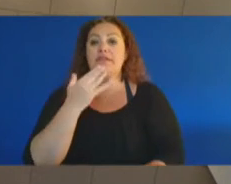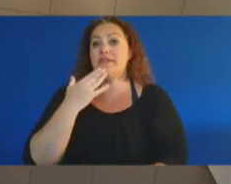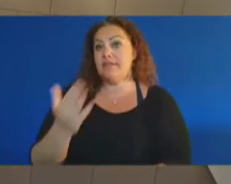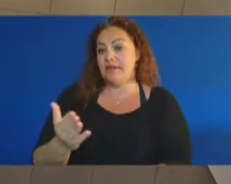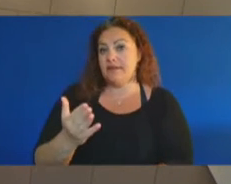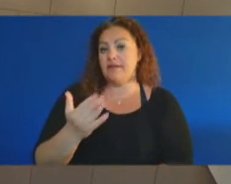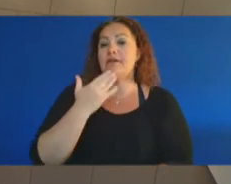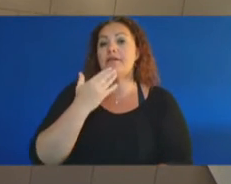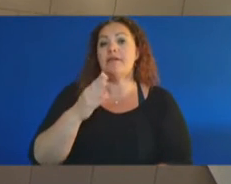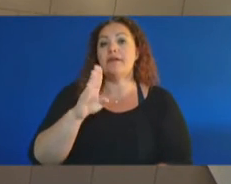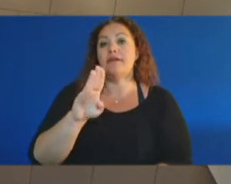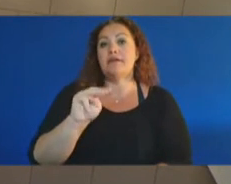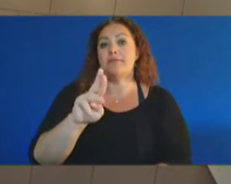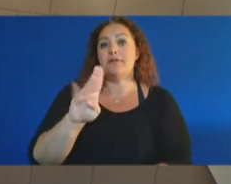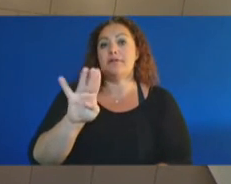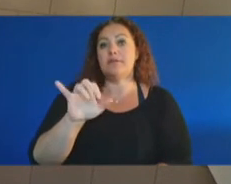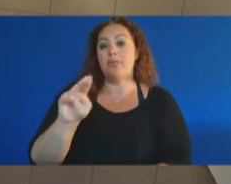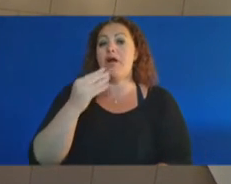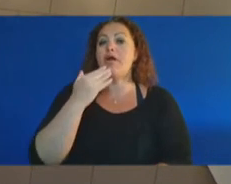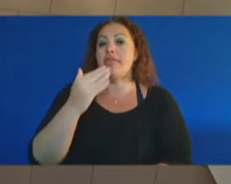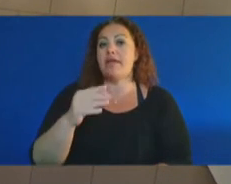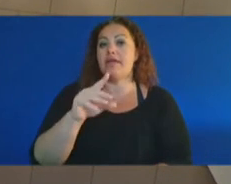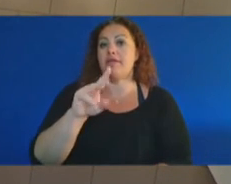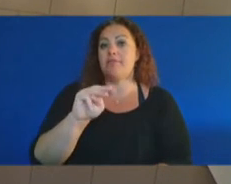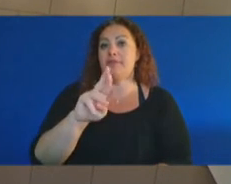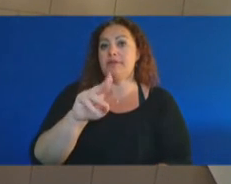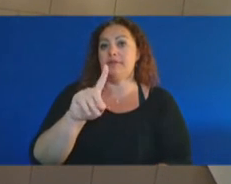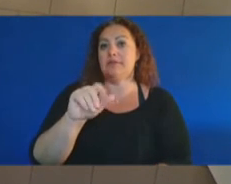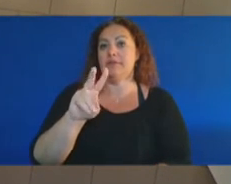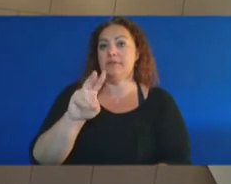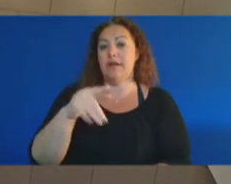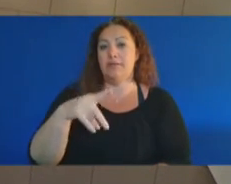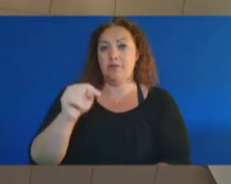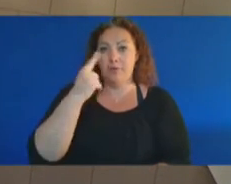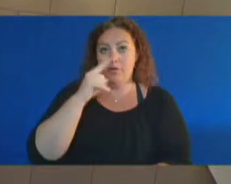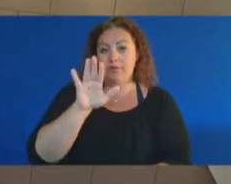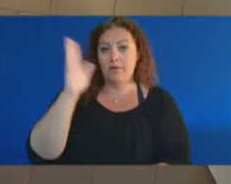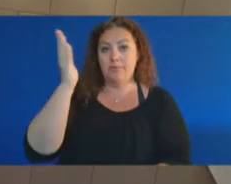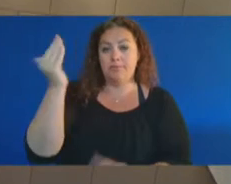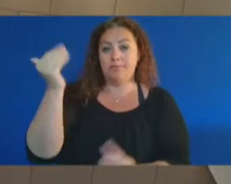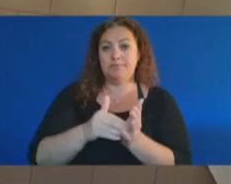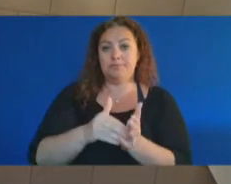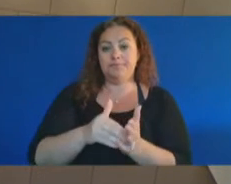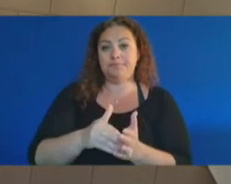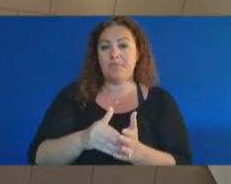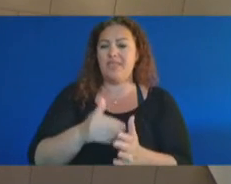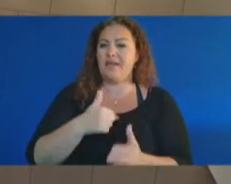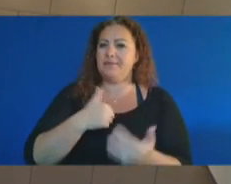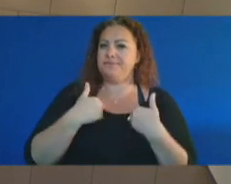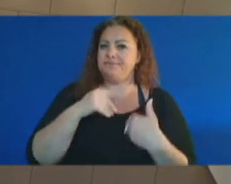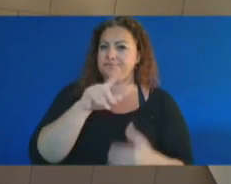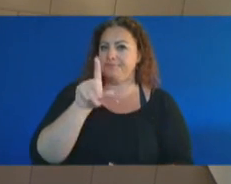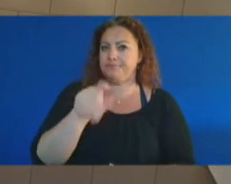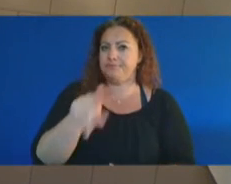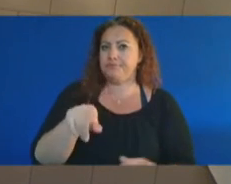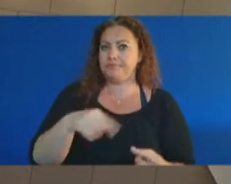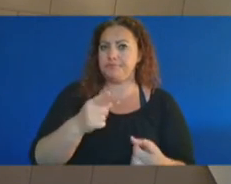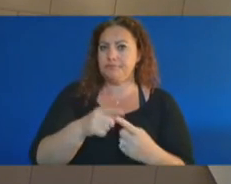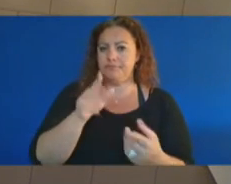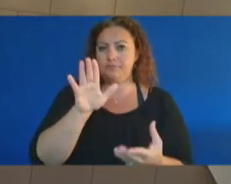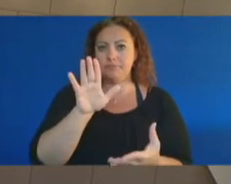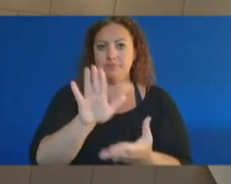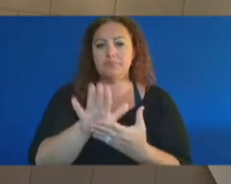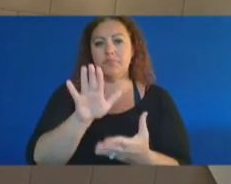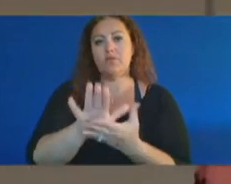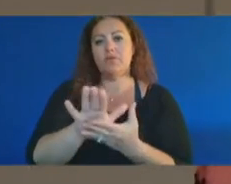Brown um and thank you Mr Davenport for the uh presentation again I do have a question regarding the schools